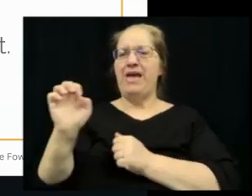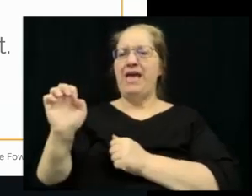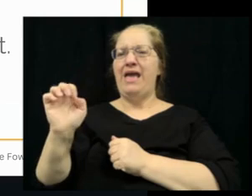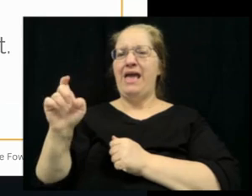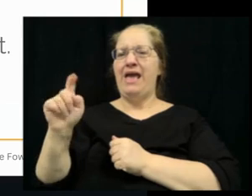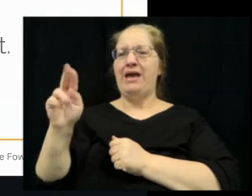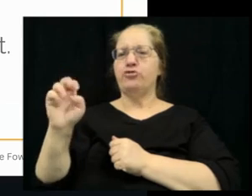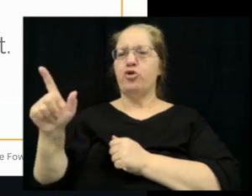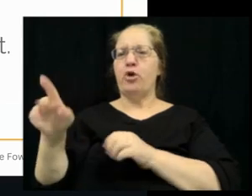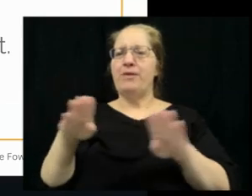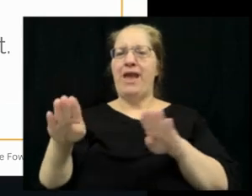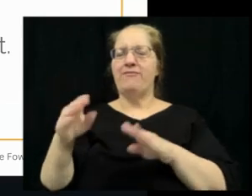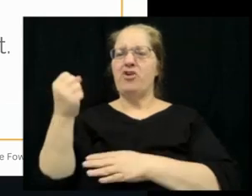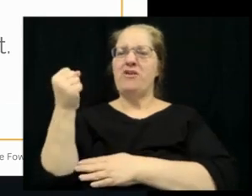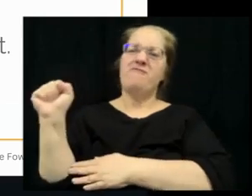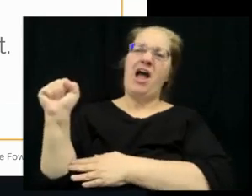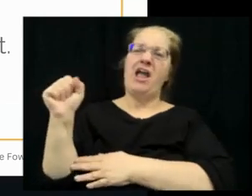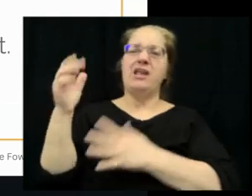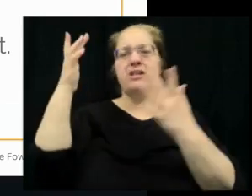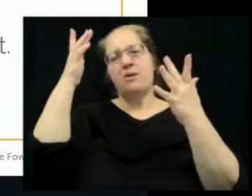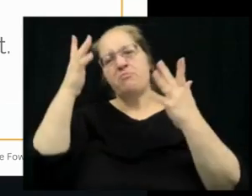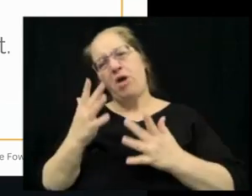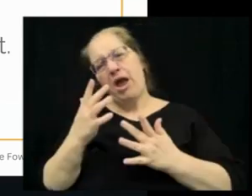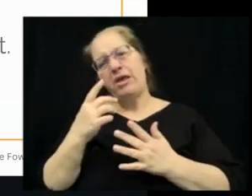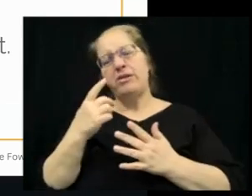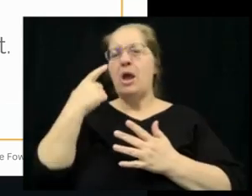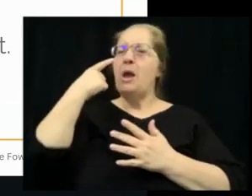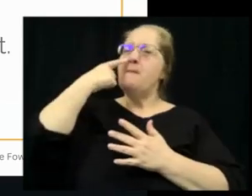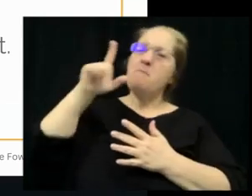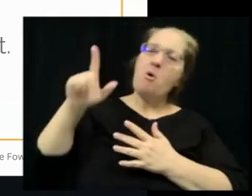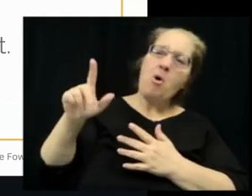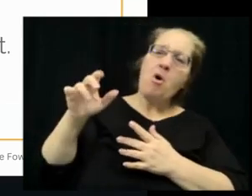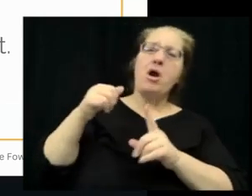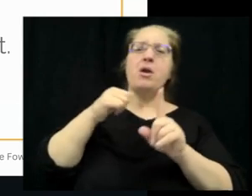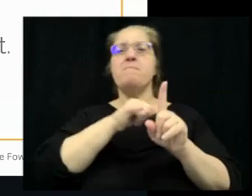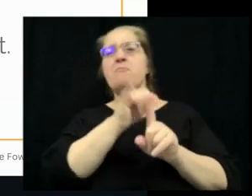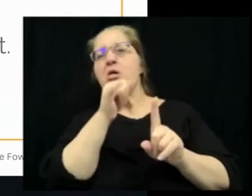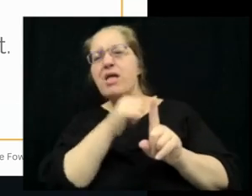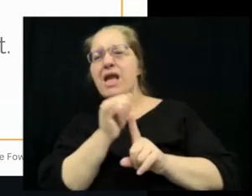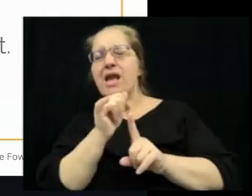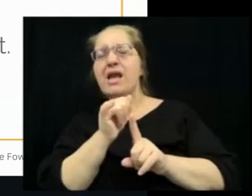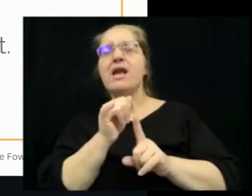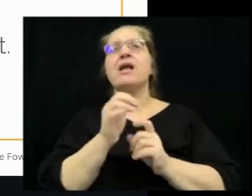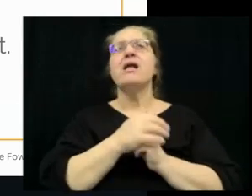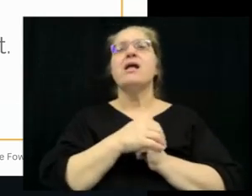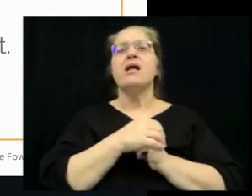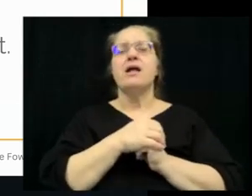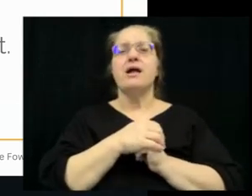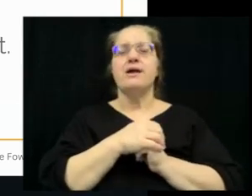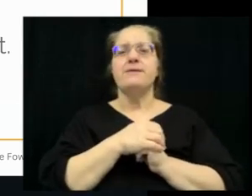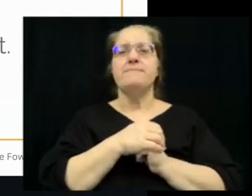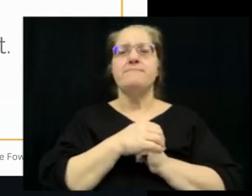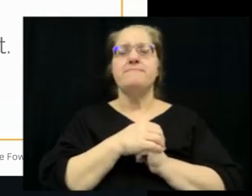they're depressed, they're bored, there's some bullying happening, or they just